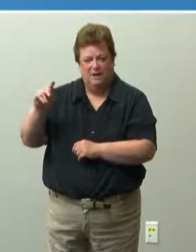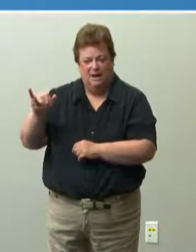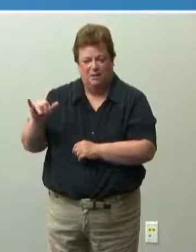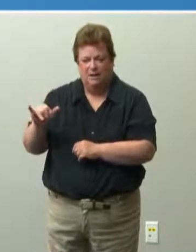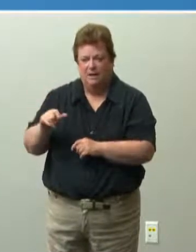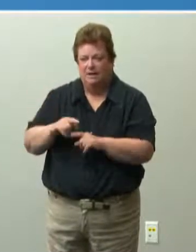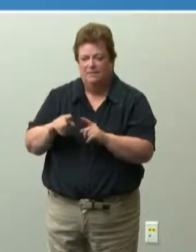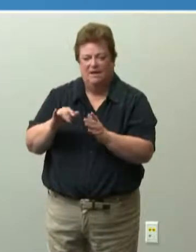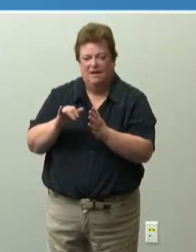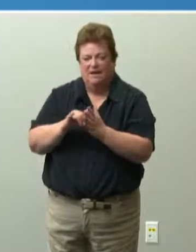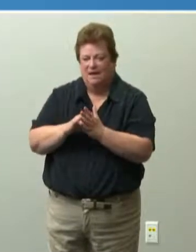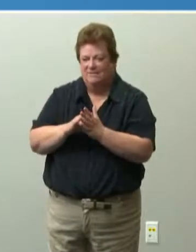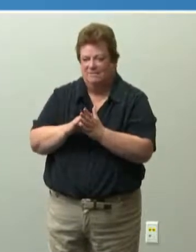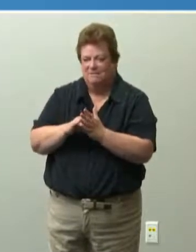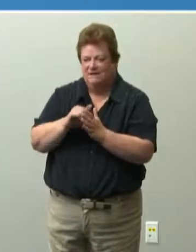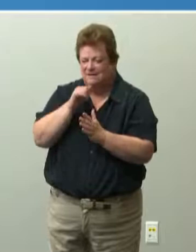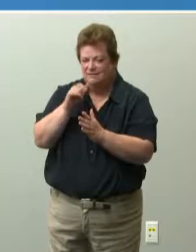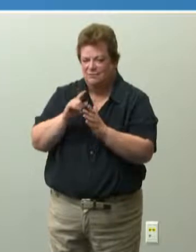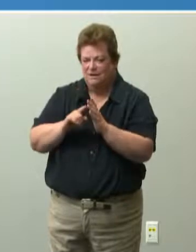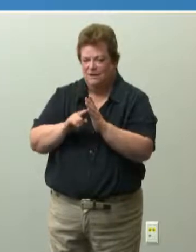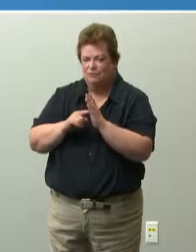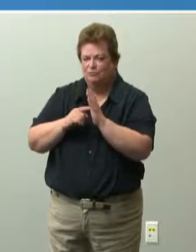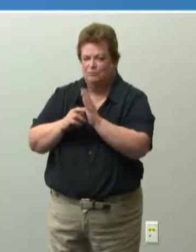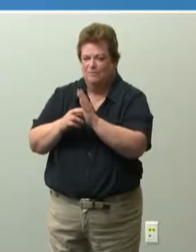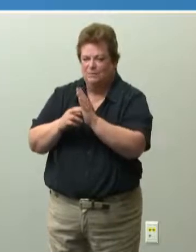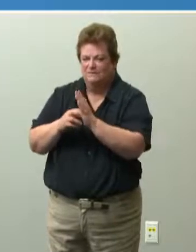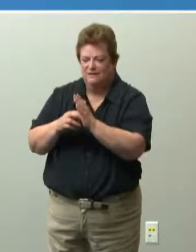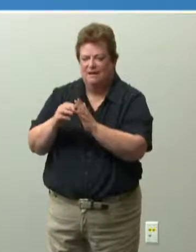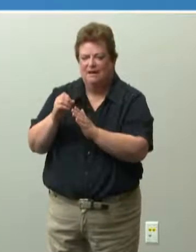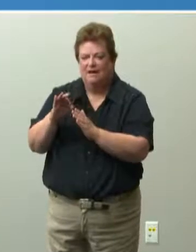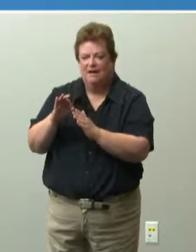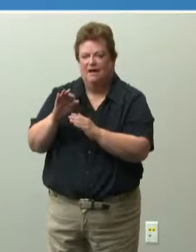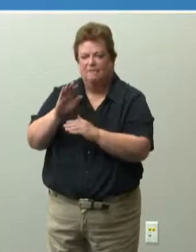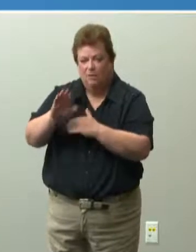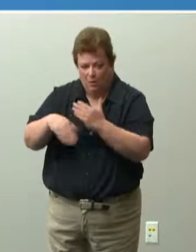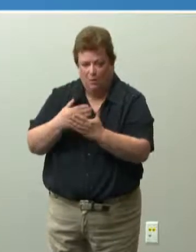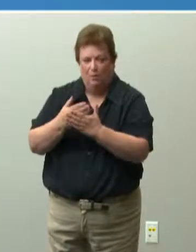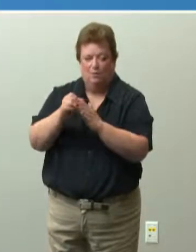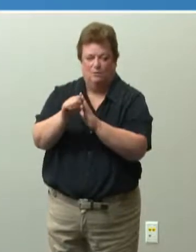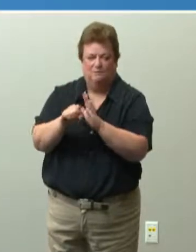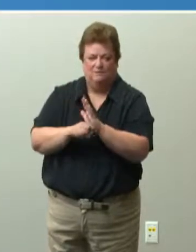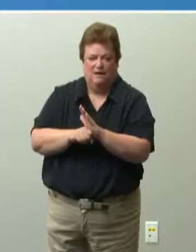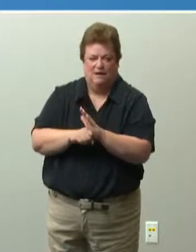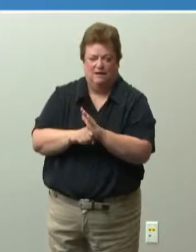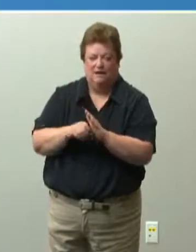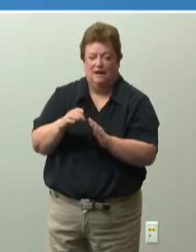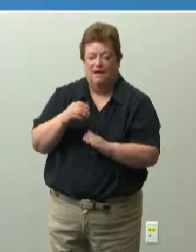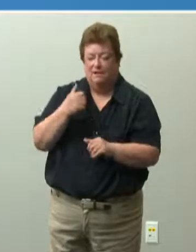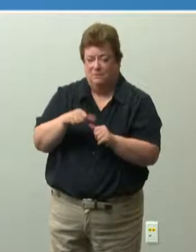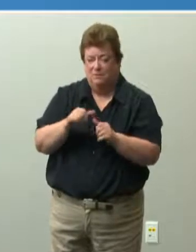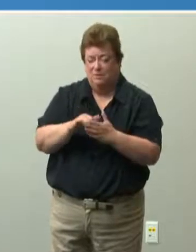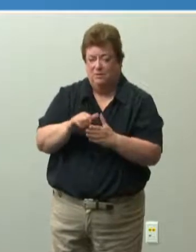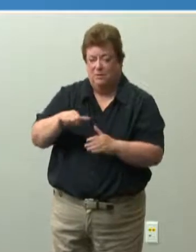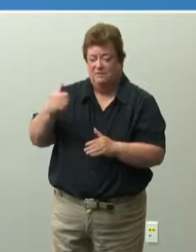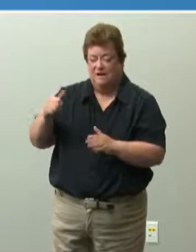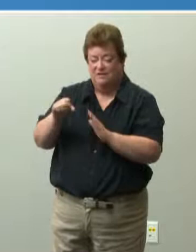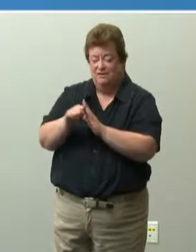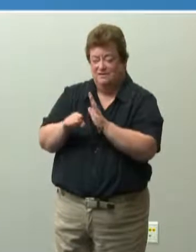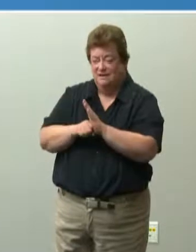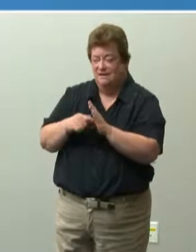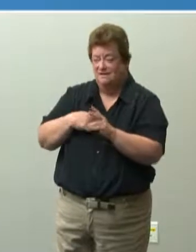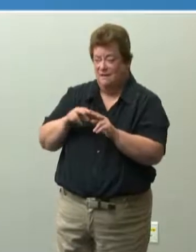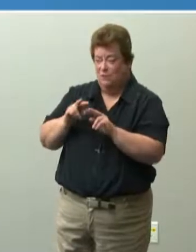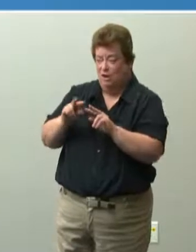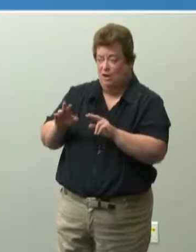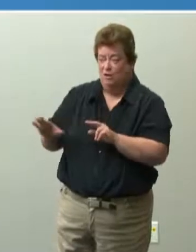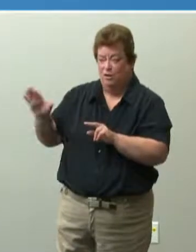that represent, as well as us, really is representative of our state. And remember, some of those other states that we're looking at